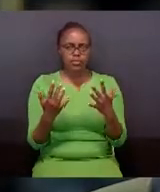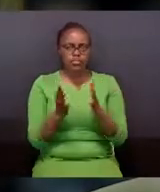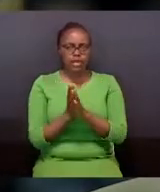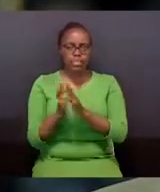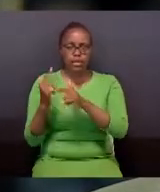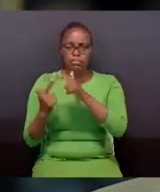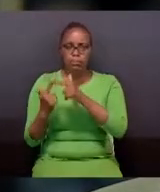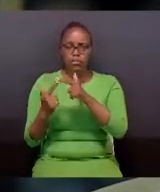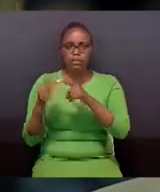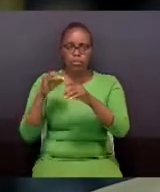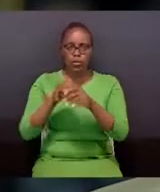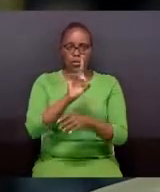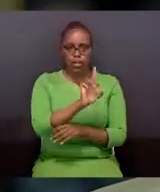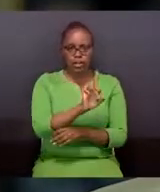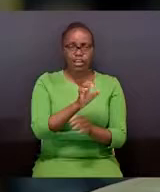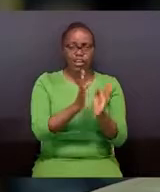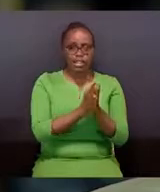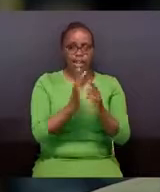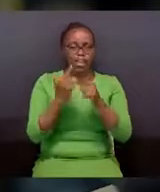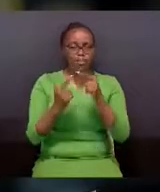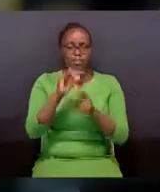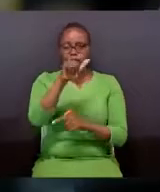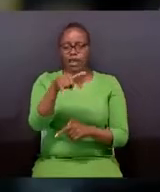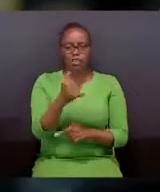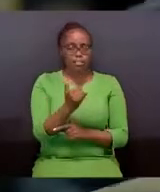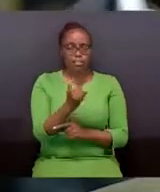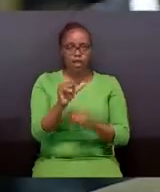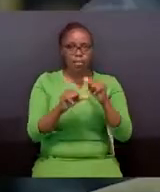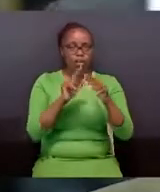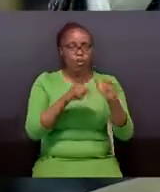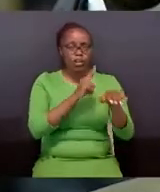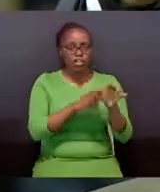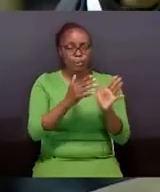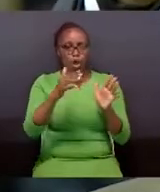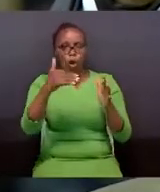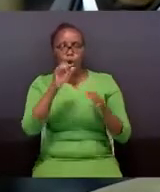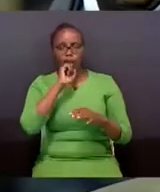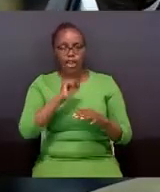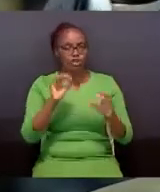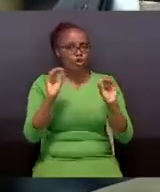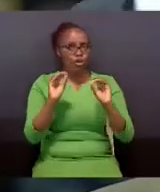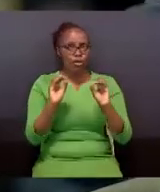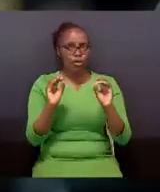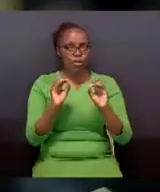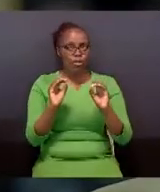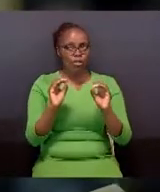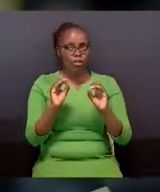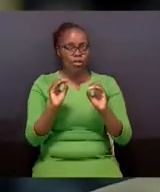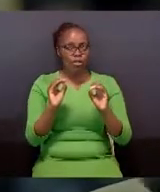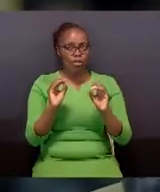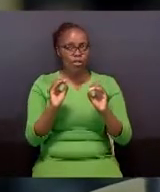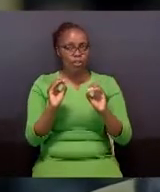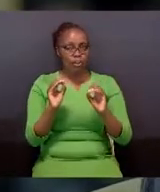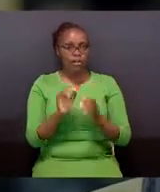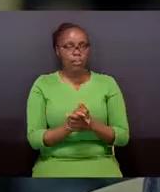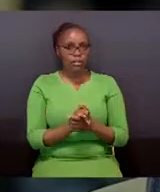Experience in what? Experience is not just a question of time or age. It's also what you are